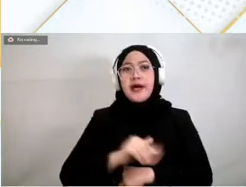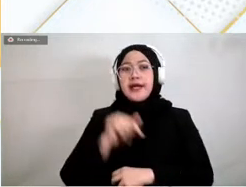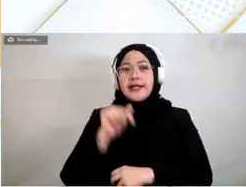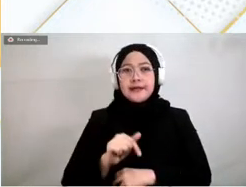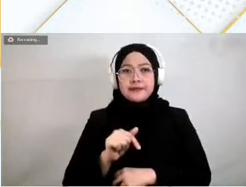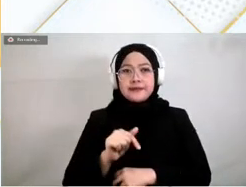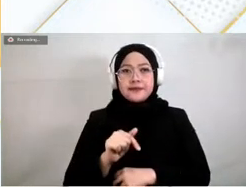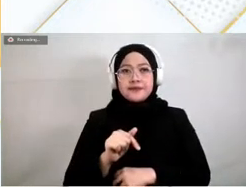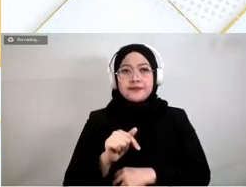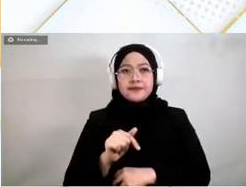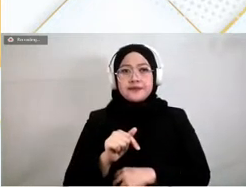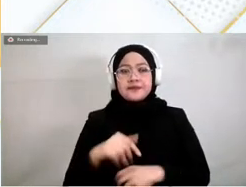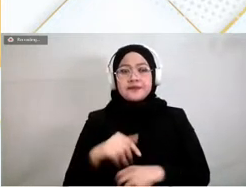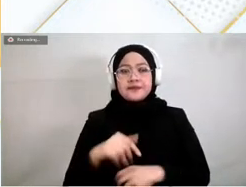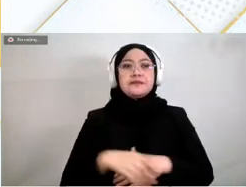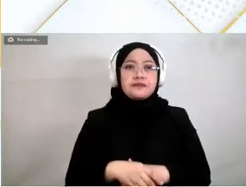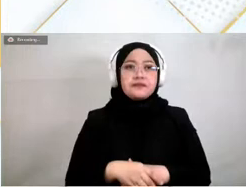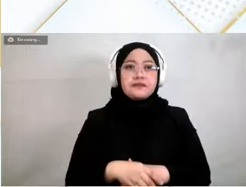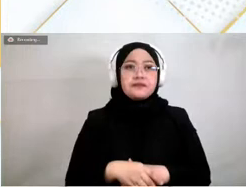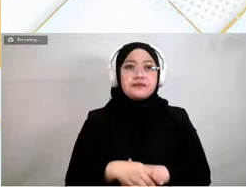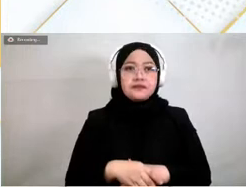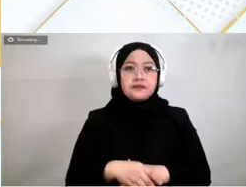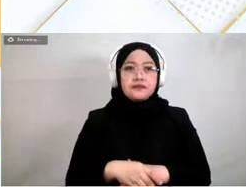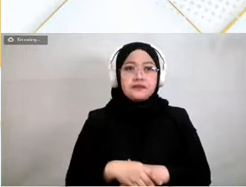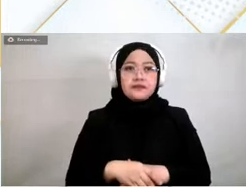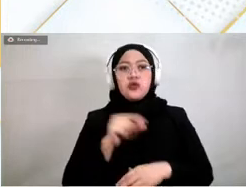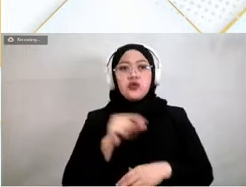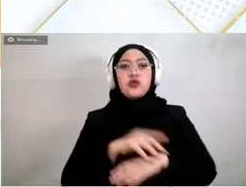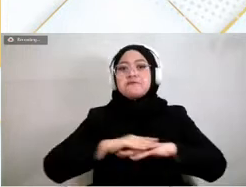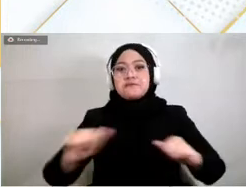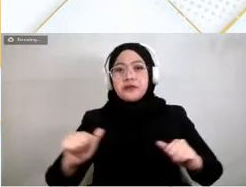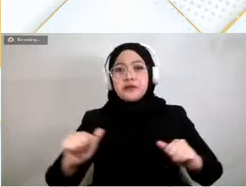the pertinence of peace and stability for the Pacific